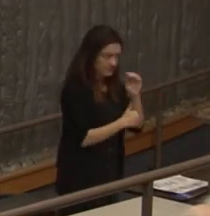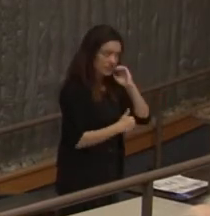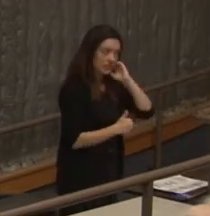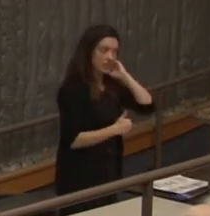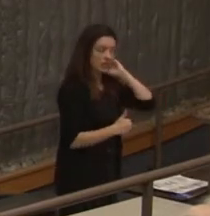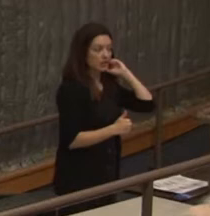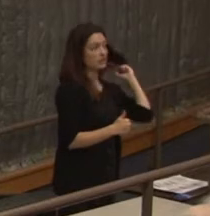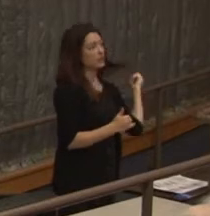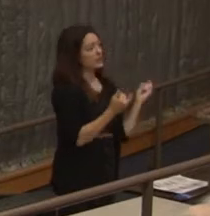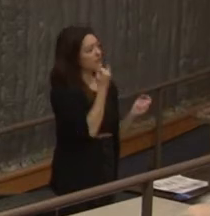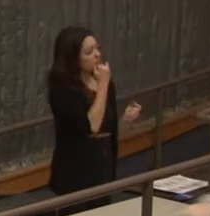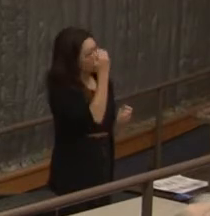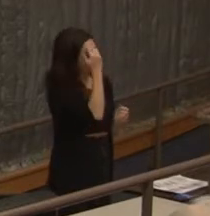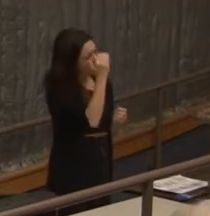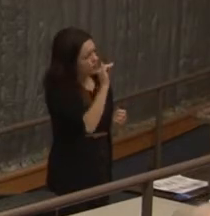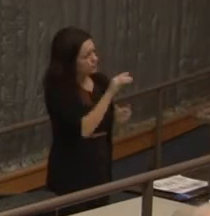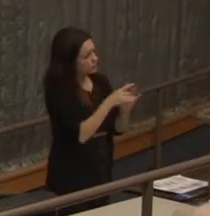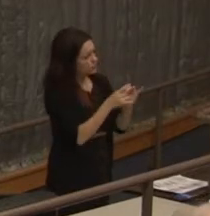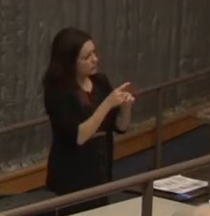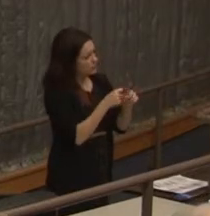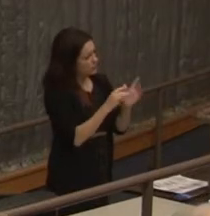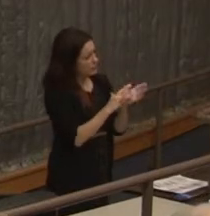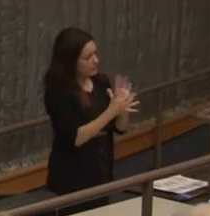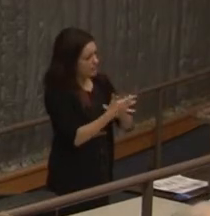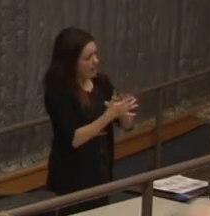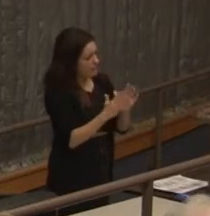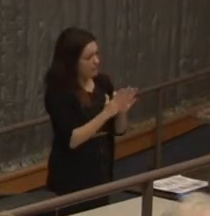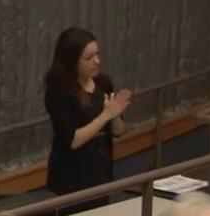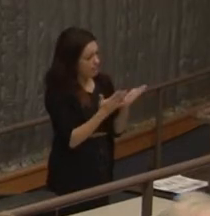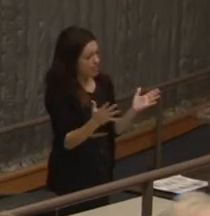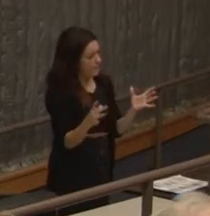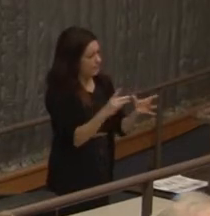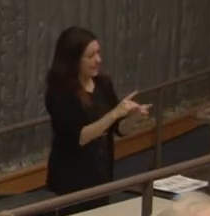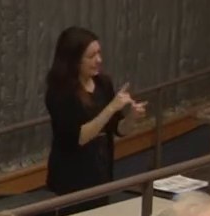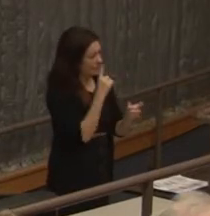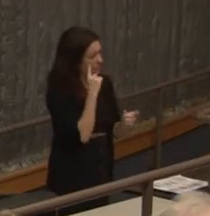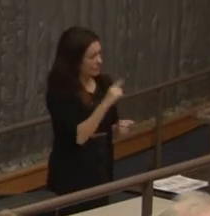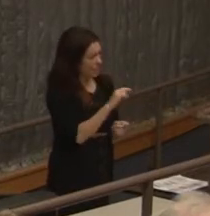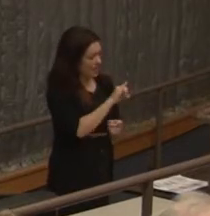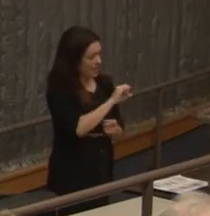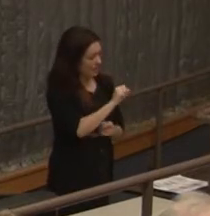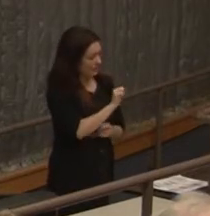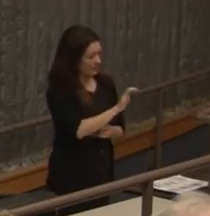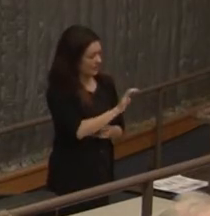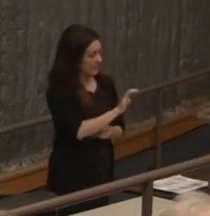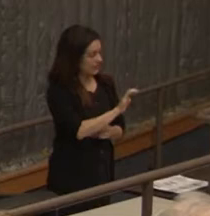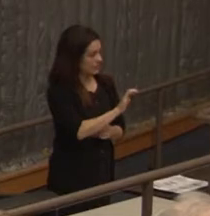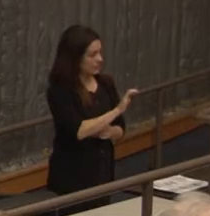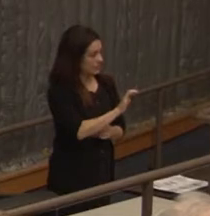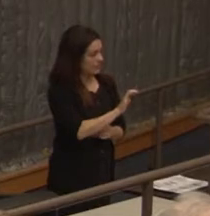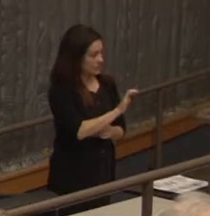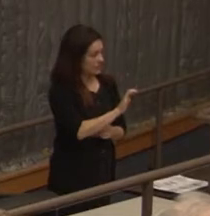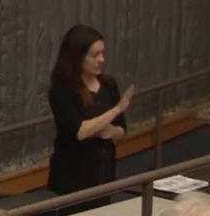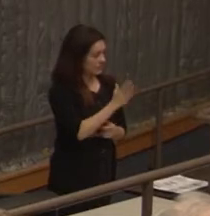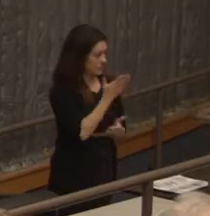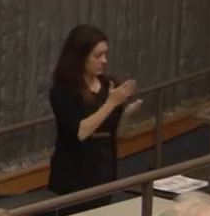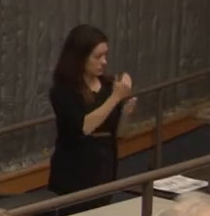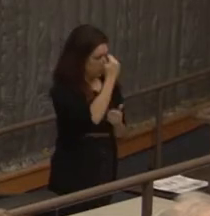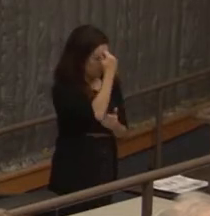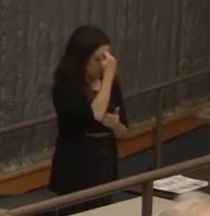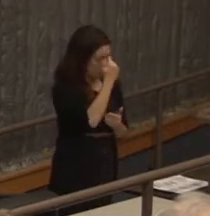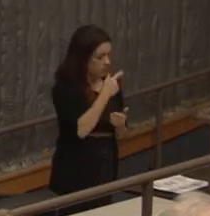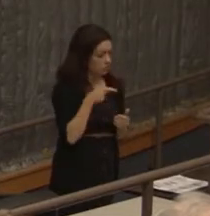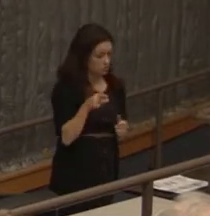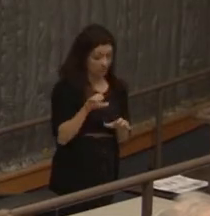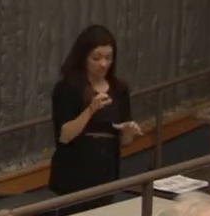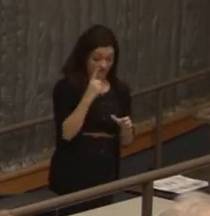if you remember that story from Genesis, God says to Abraham, because thou hast done this for me, I will multiply